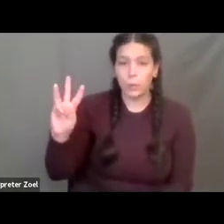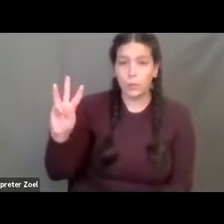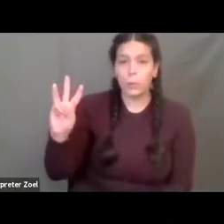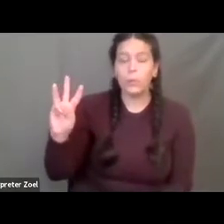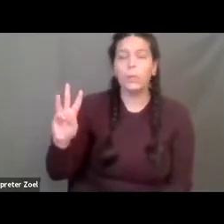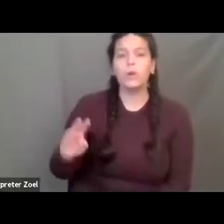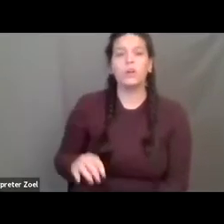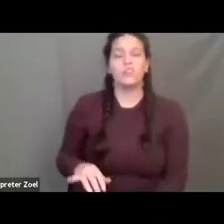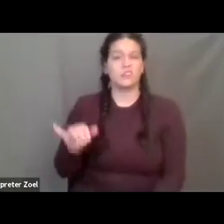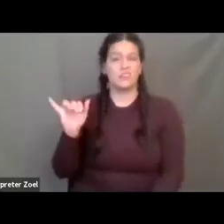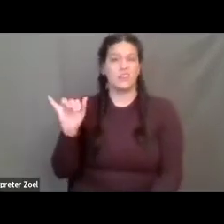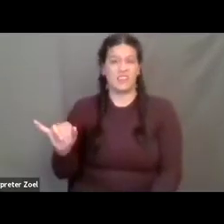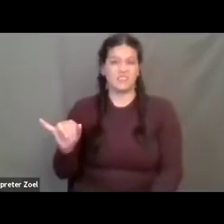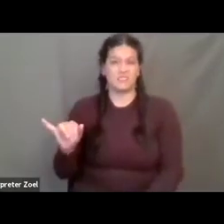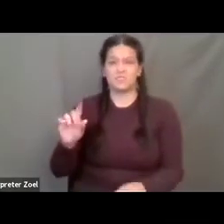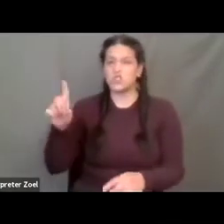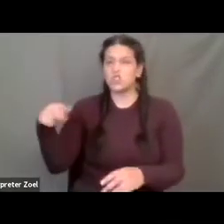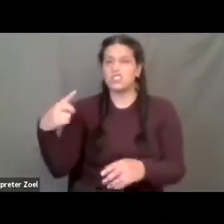the eagle